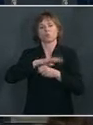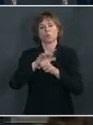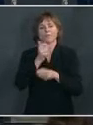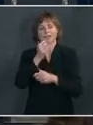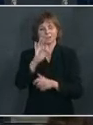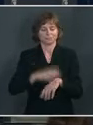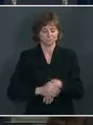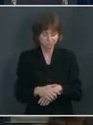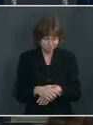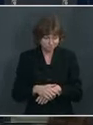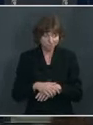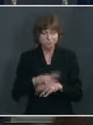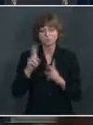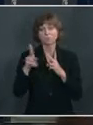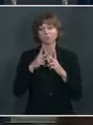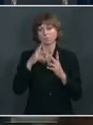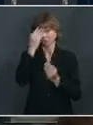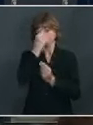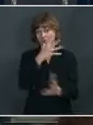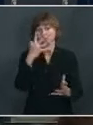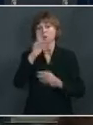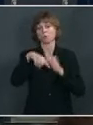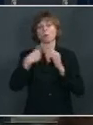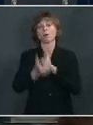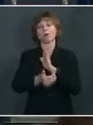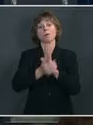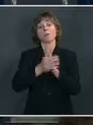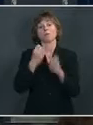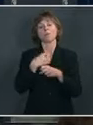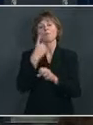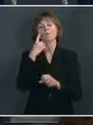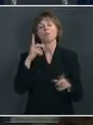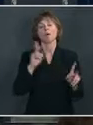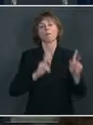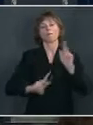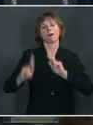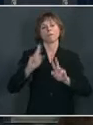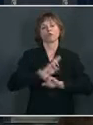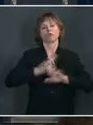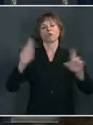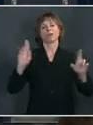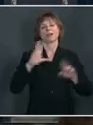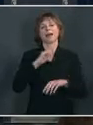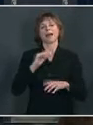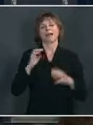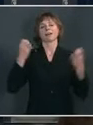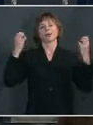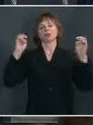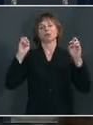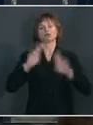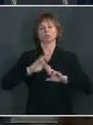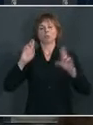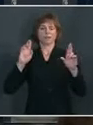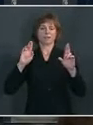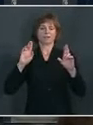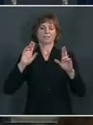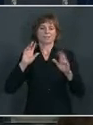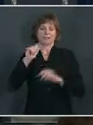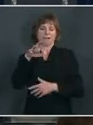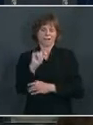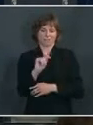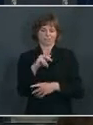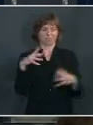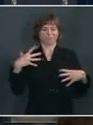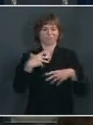wanted to update you on the amendment being made to the Public Readiness and Emergency Preparedness Act, or PREP Act, declaration